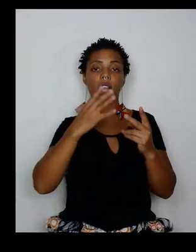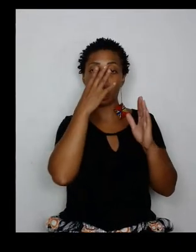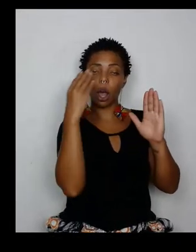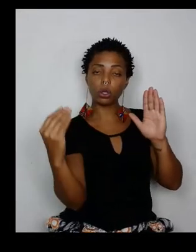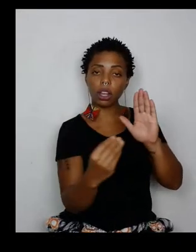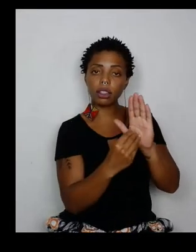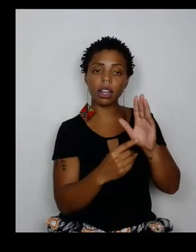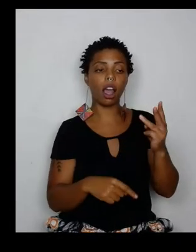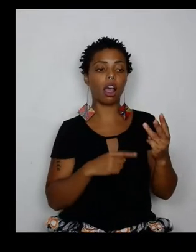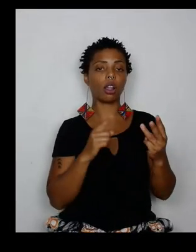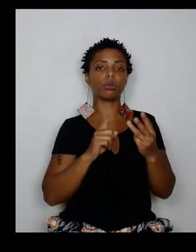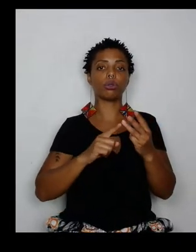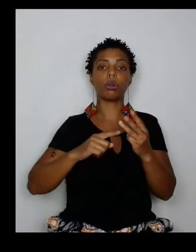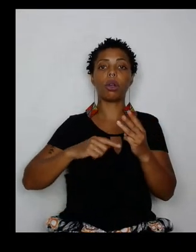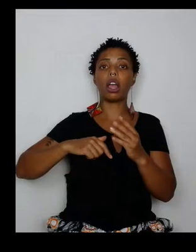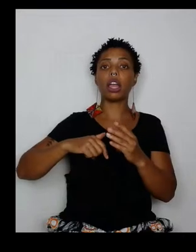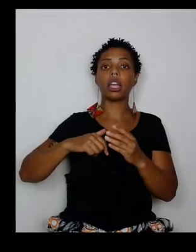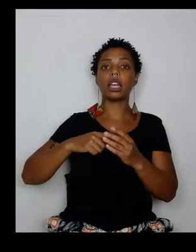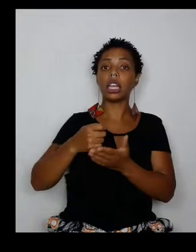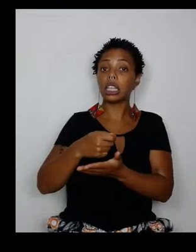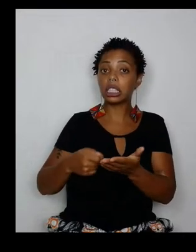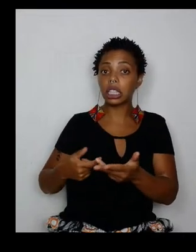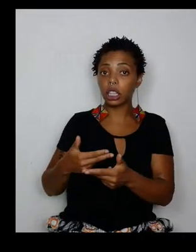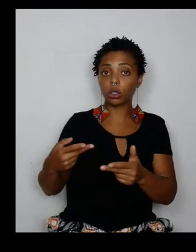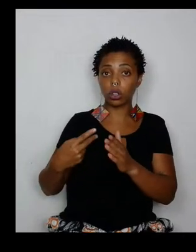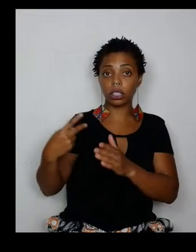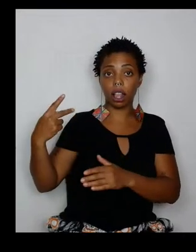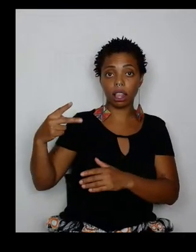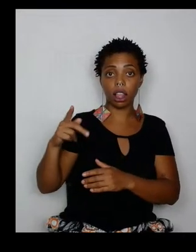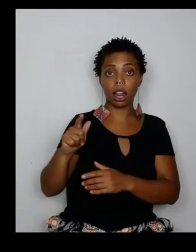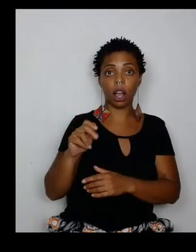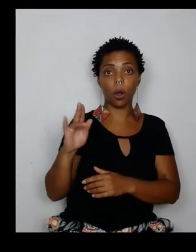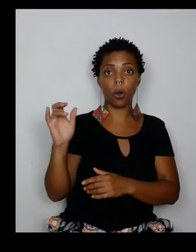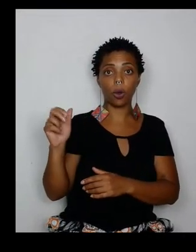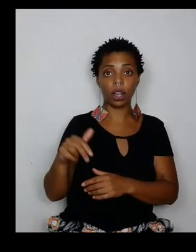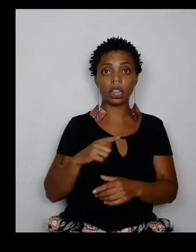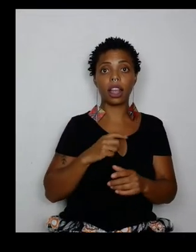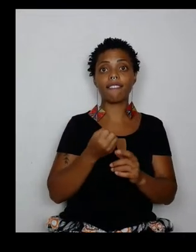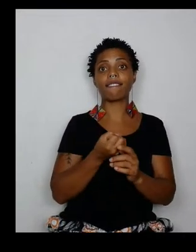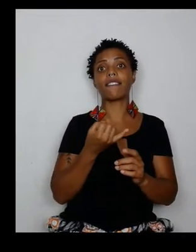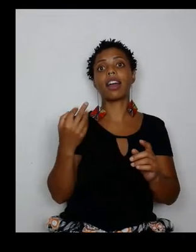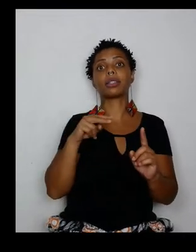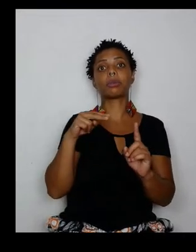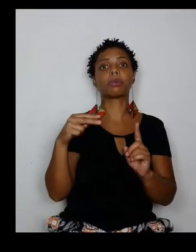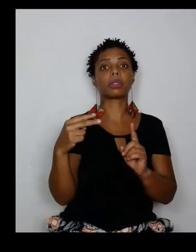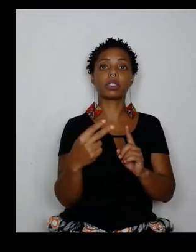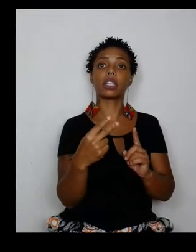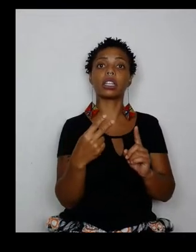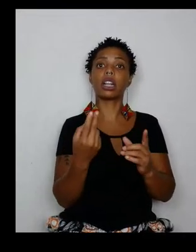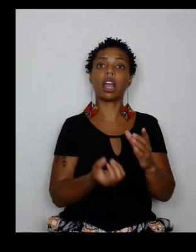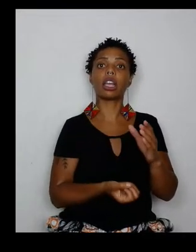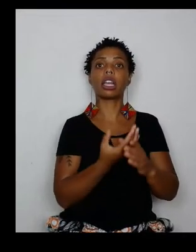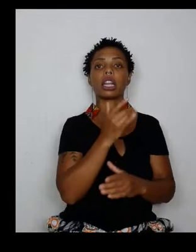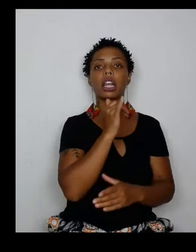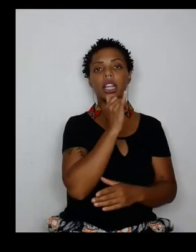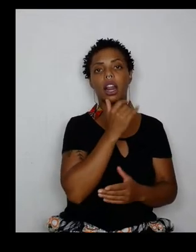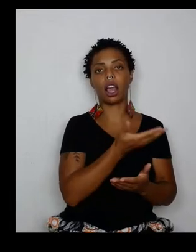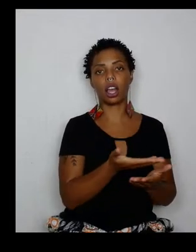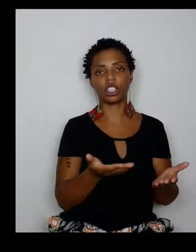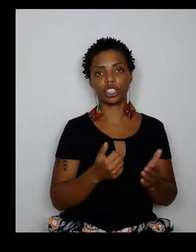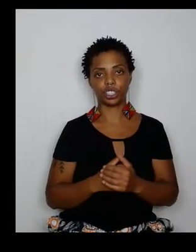which a narrative is constructed through which a fantasy is out of rated through which a self is